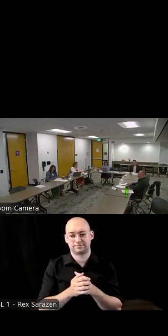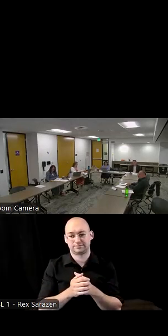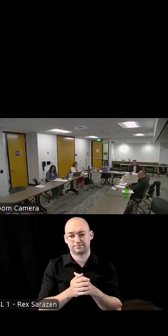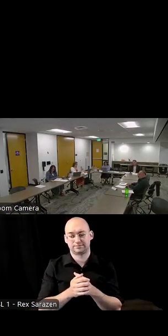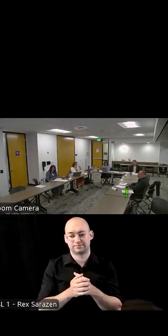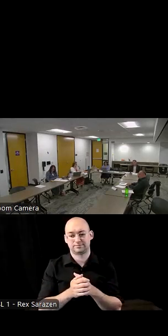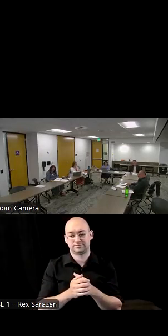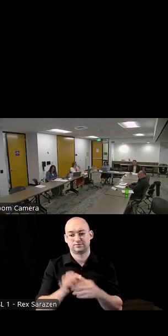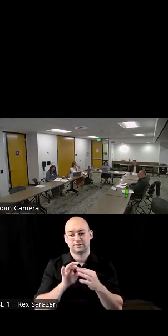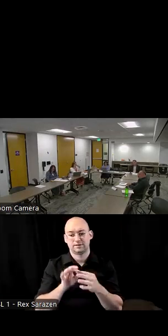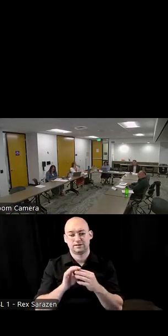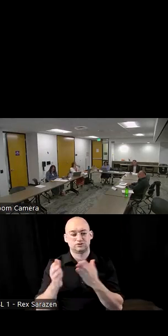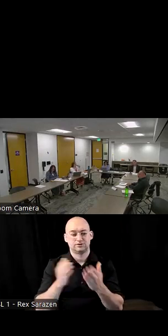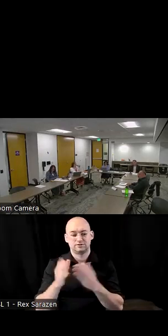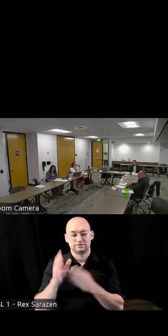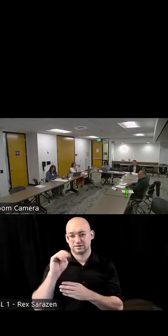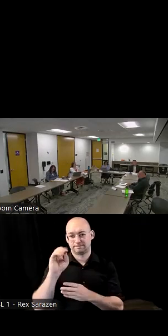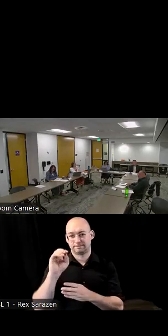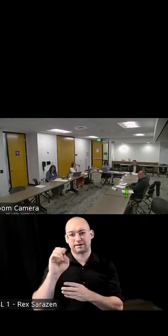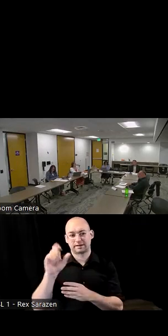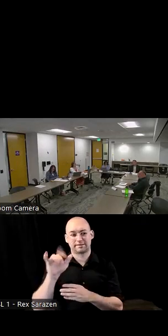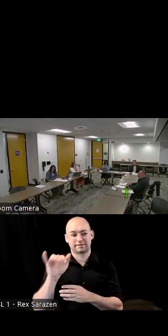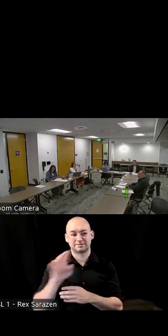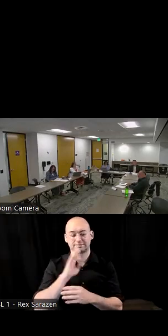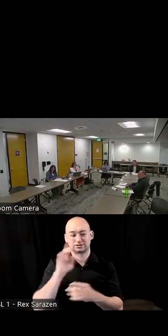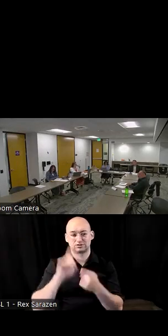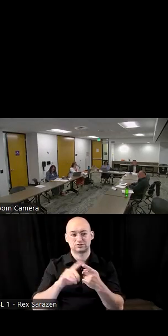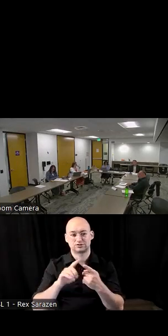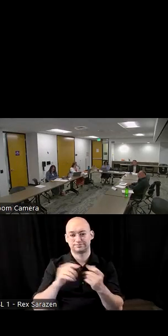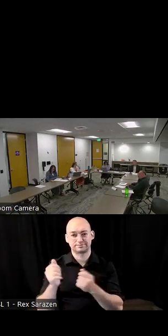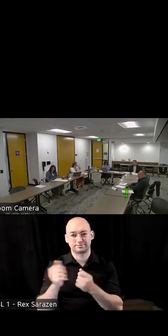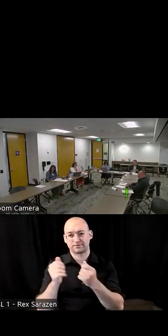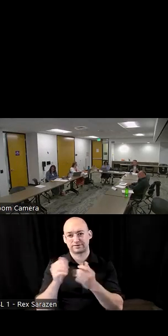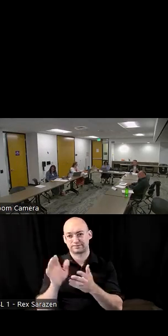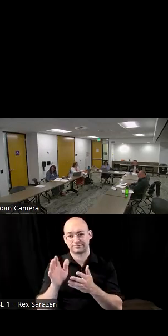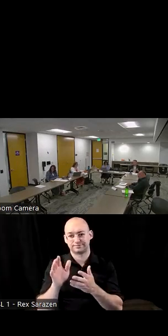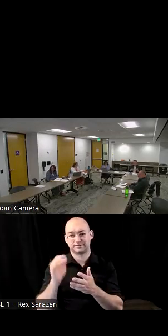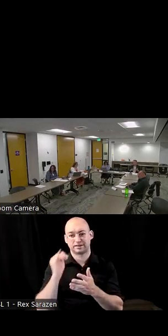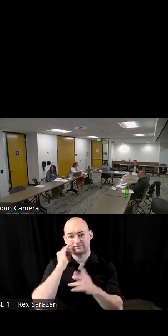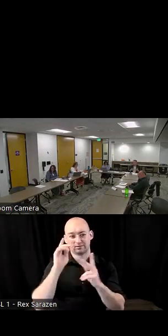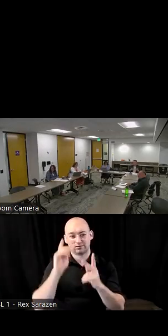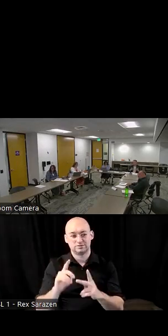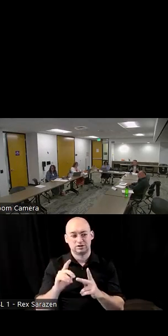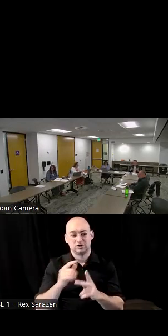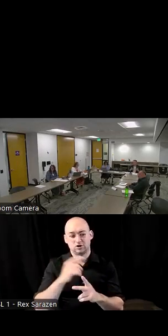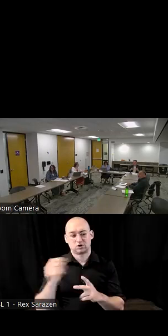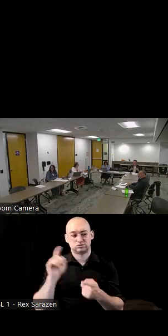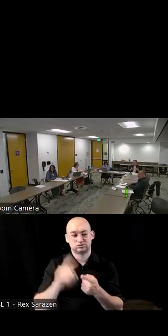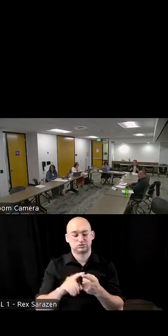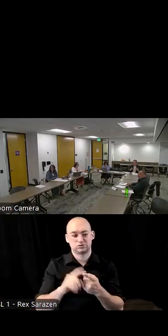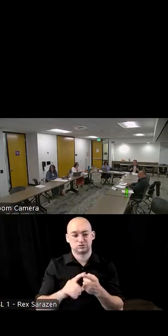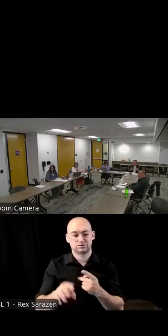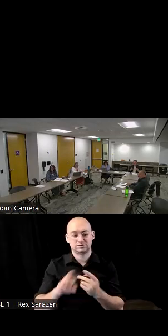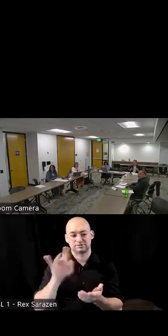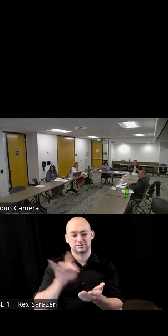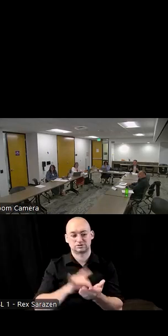So in terms of a service model, and this really speaks to the navigators, if somebody goes to, say, the Central